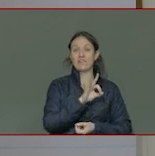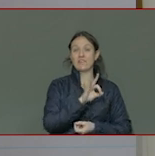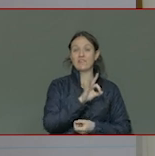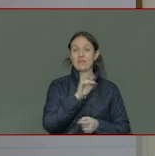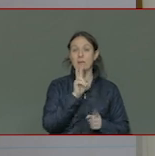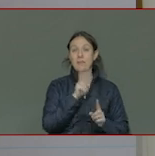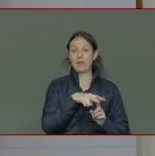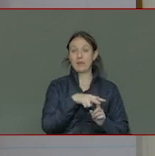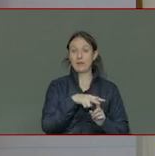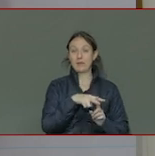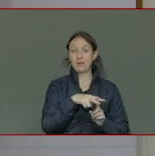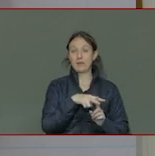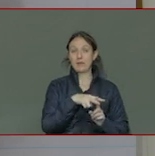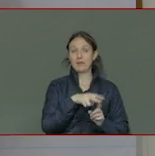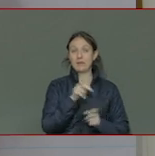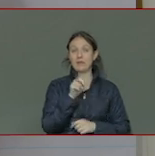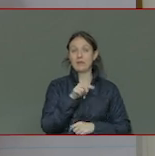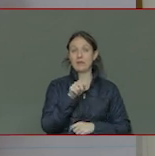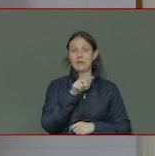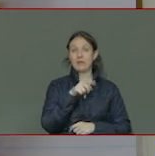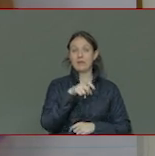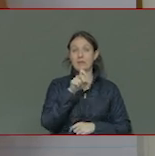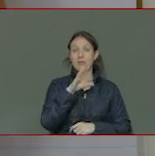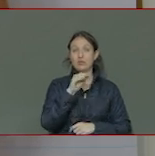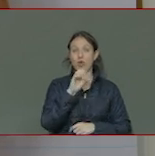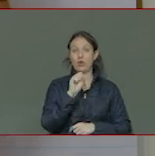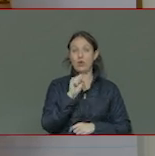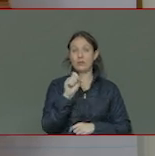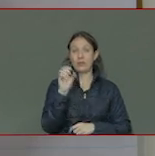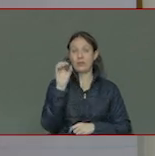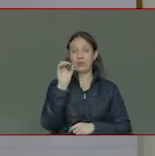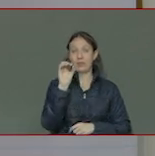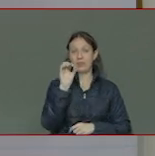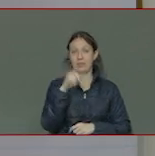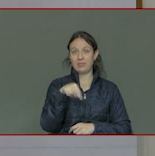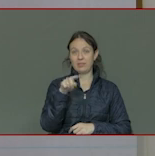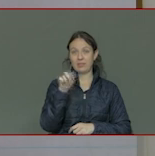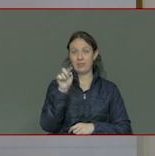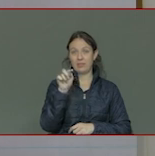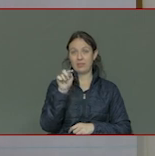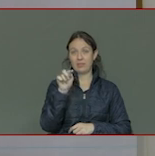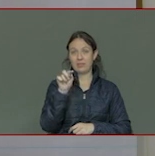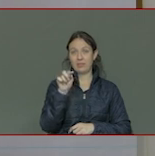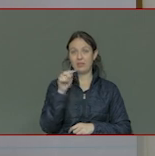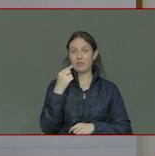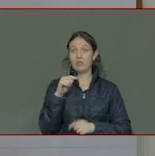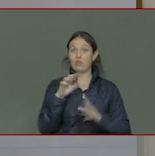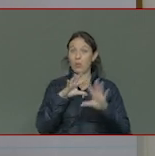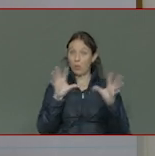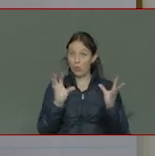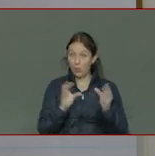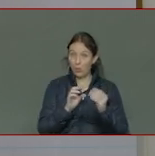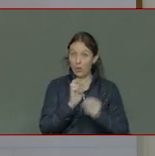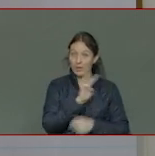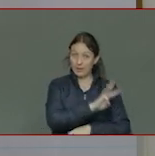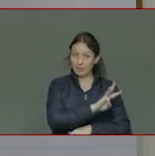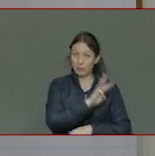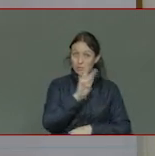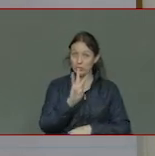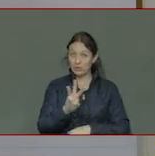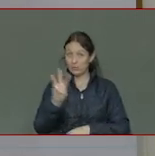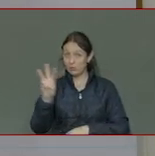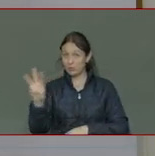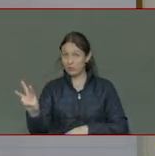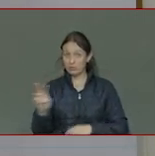applied delta X cos theta. So I'm going to write for each W, I'm going to write